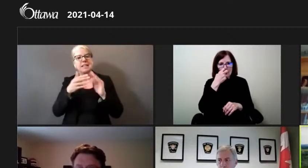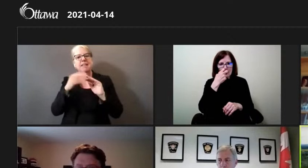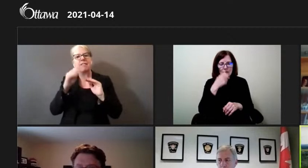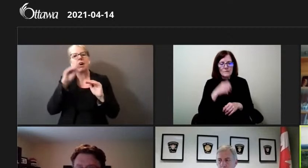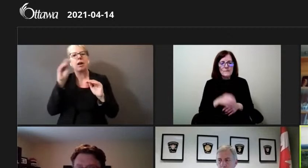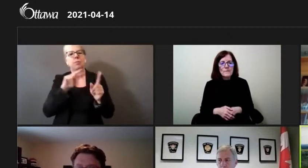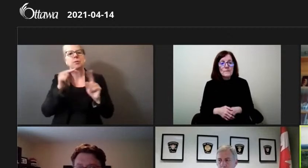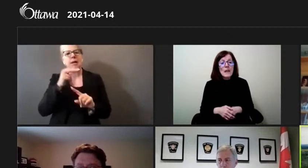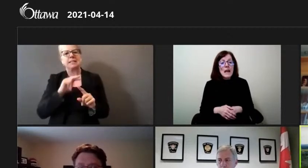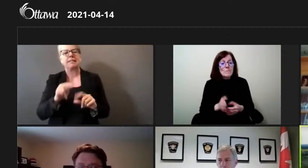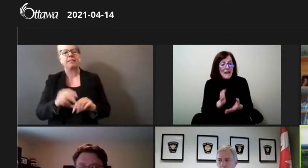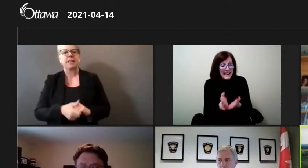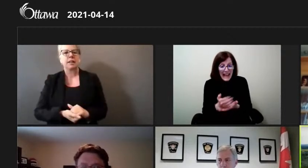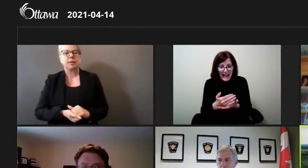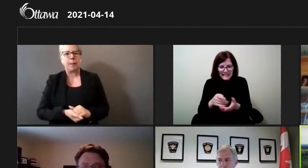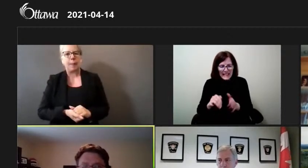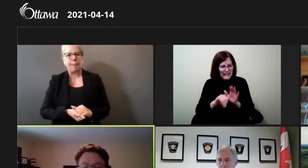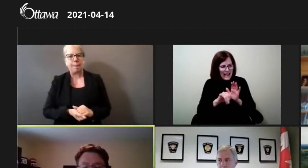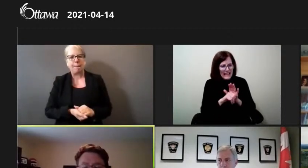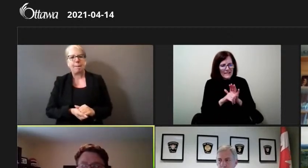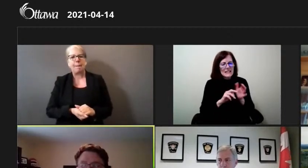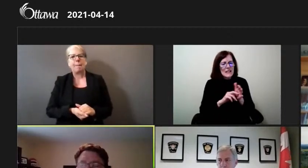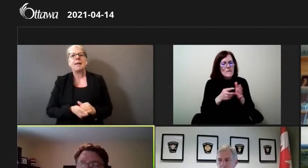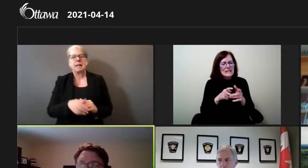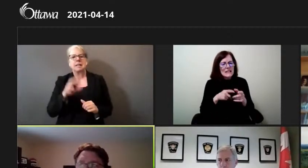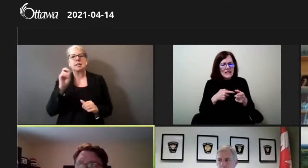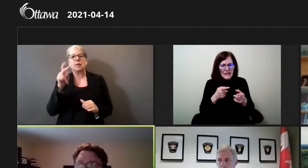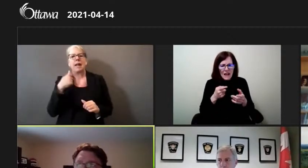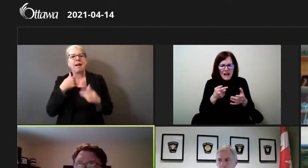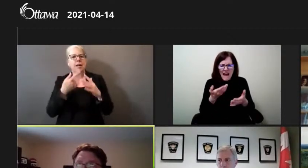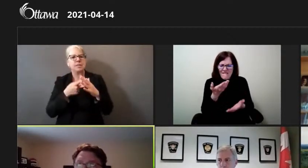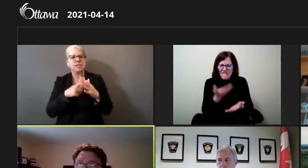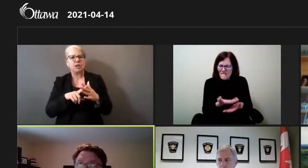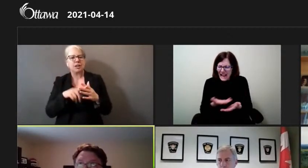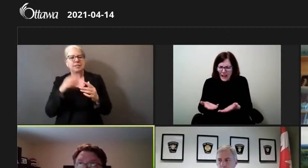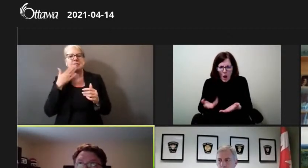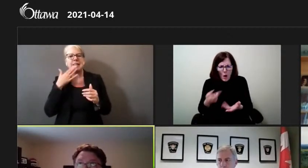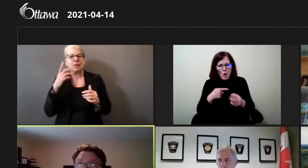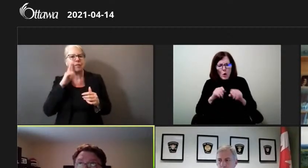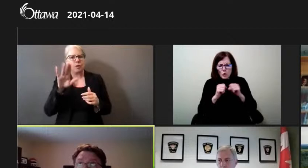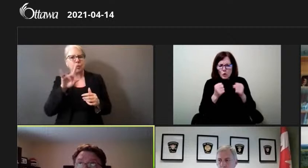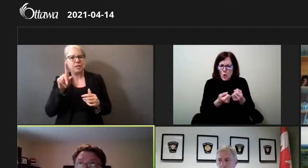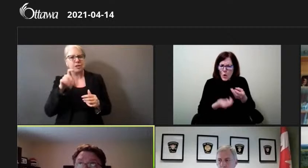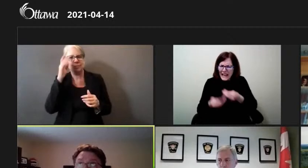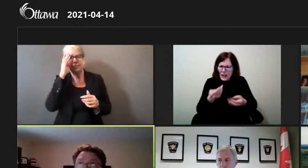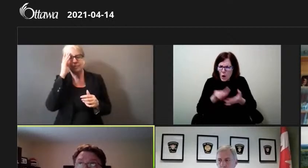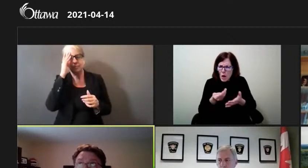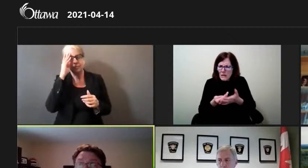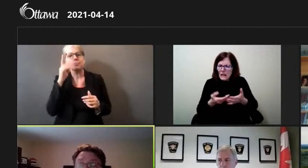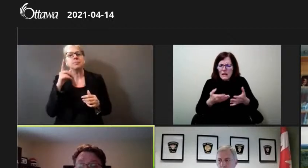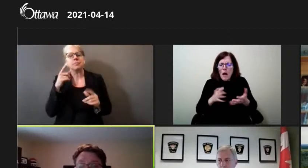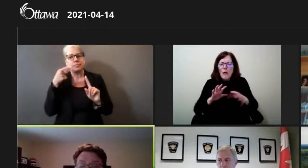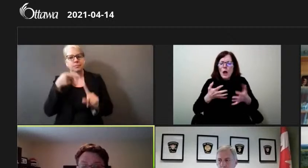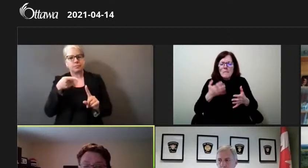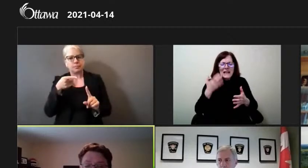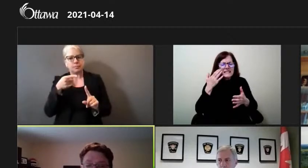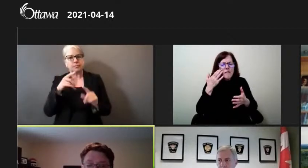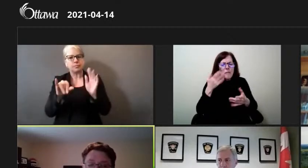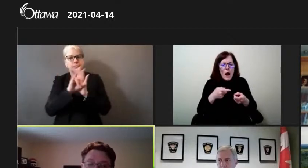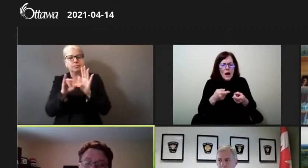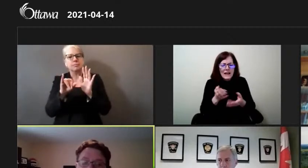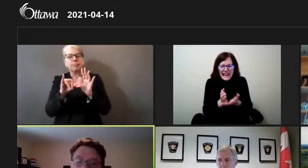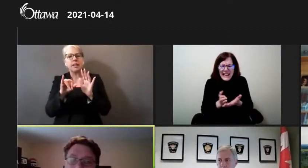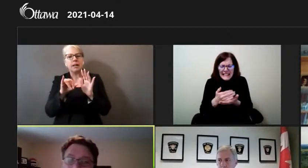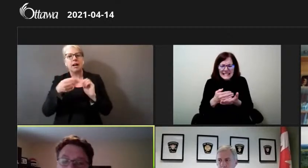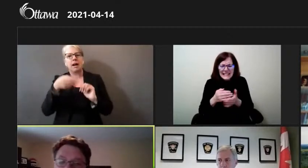perspective? So I'll start. So thank you for that question. So with respect to the identification of